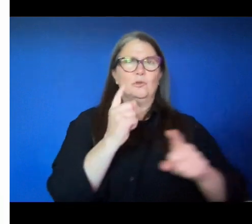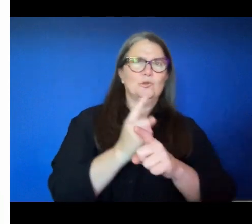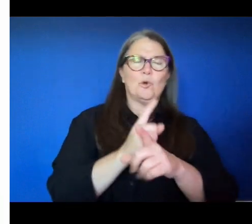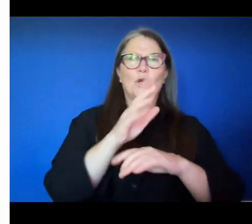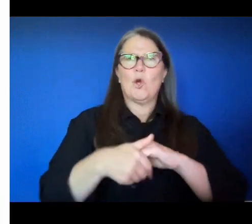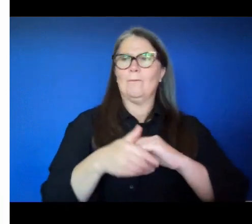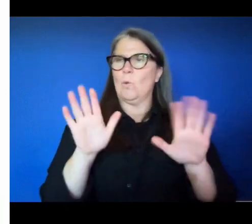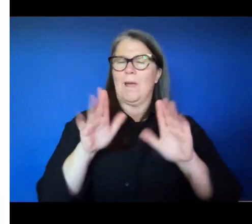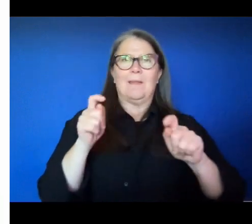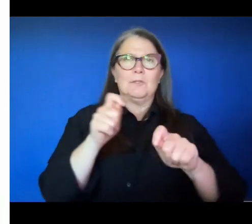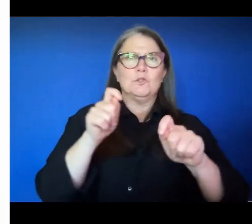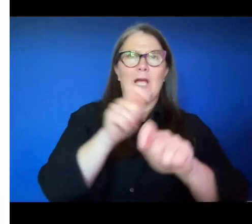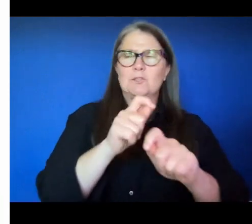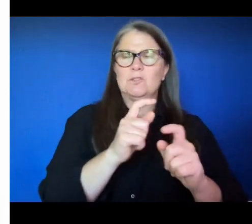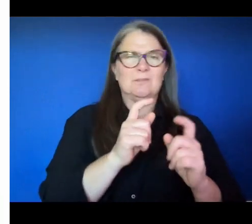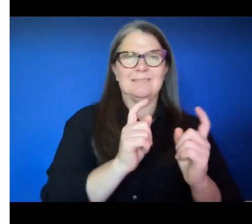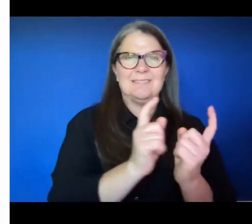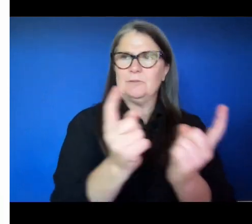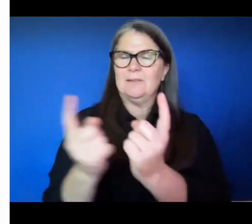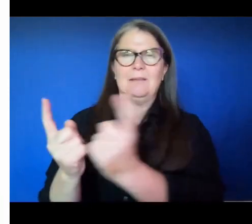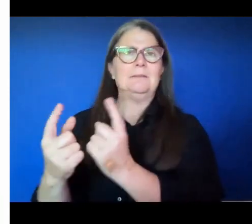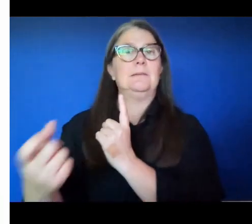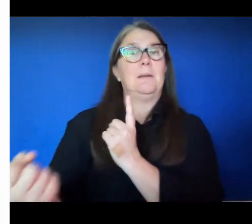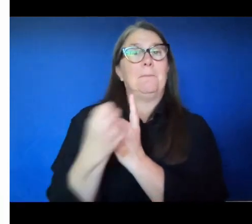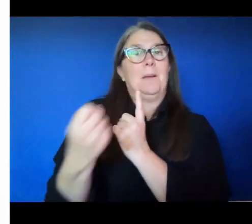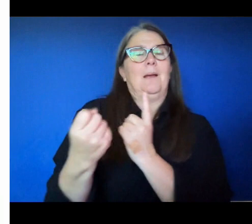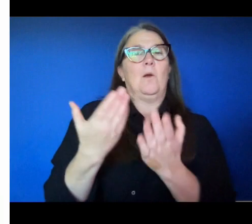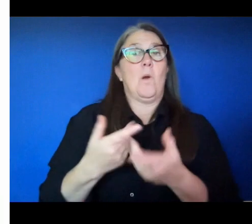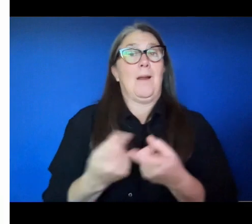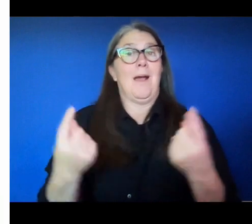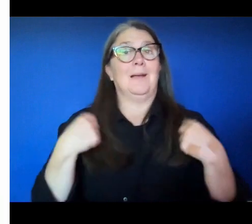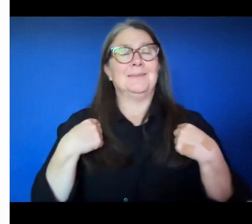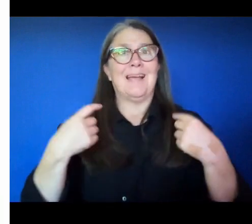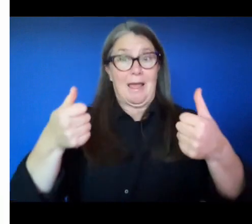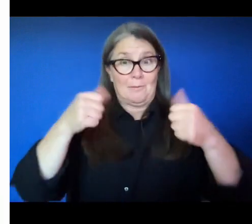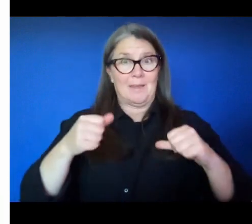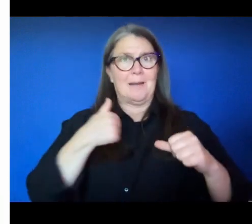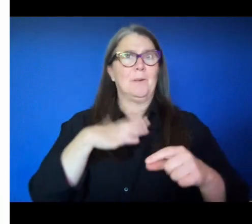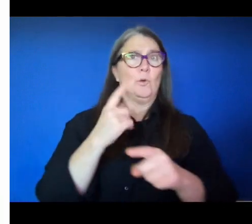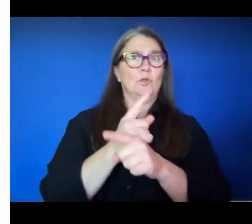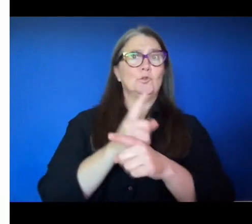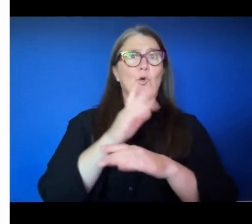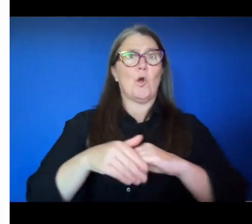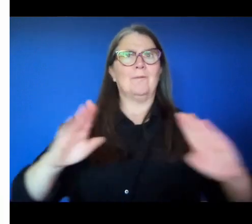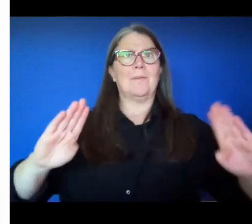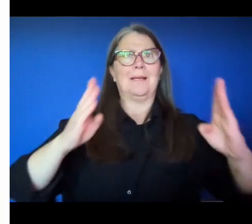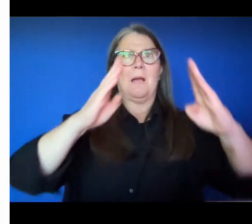then if we, at some stage, I'd like to talk about the Carpentaria petition. Yeah, is that okay? Yeah, this one